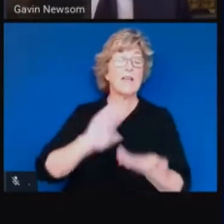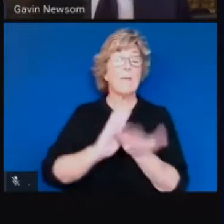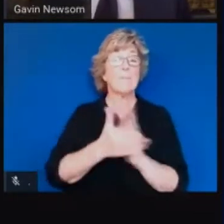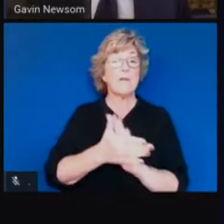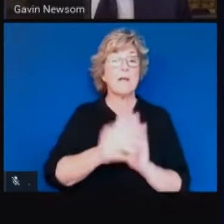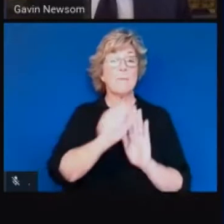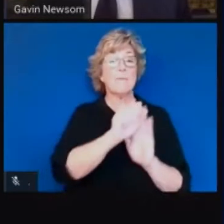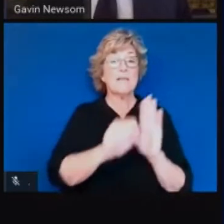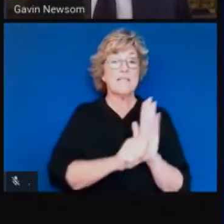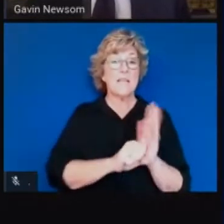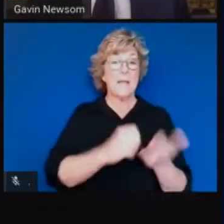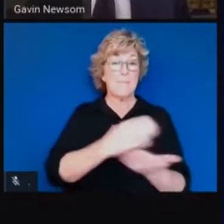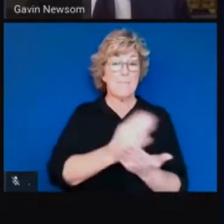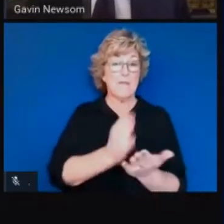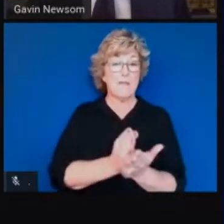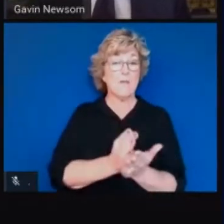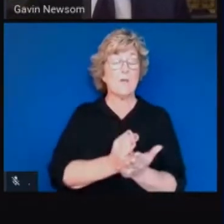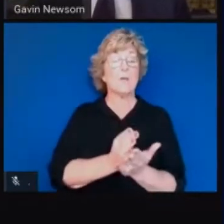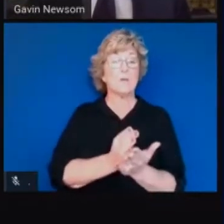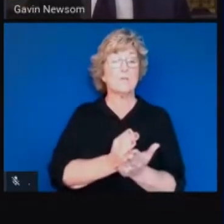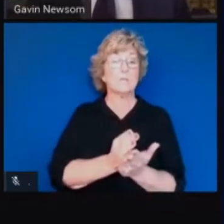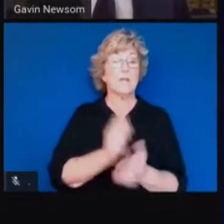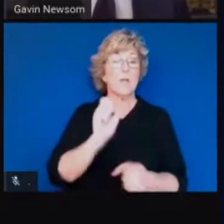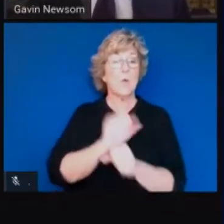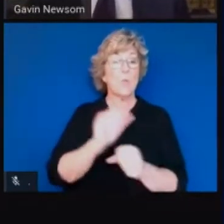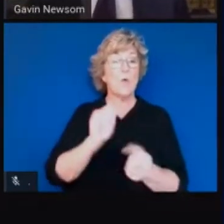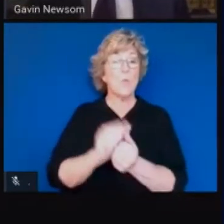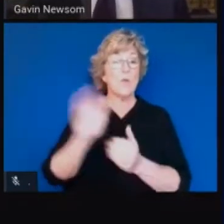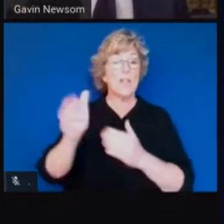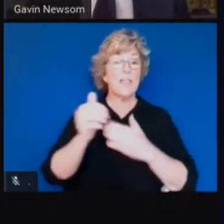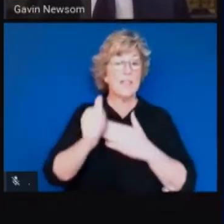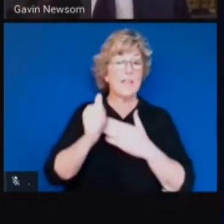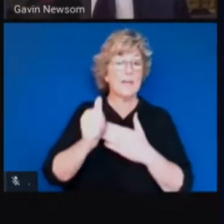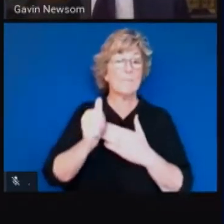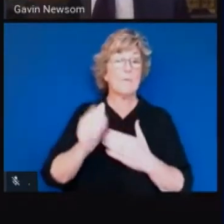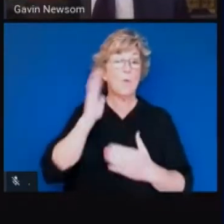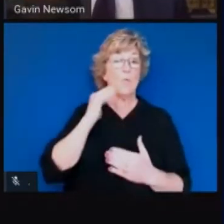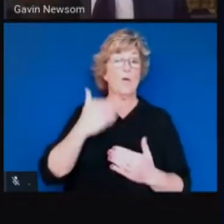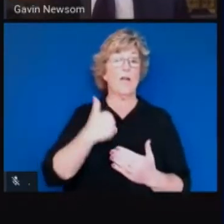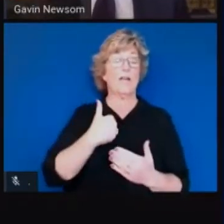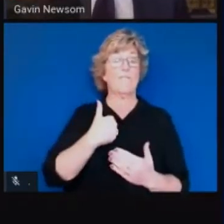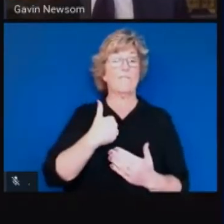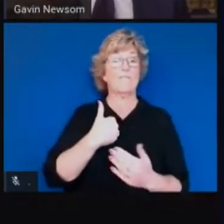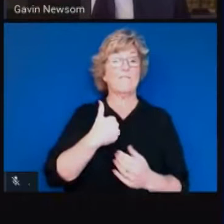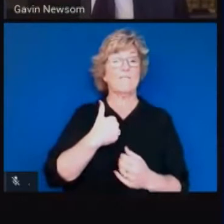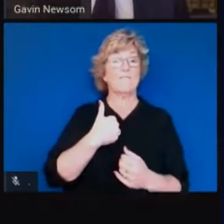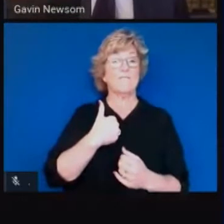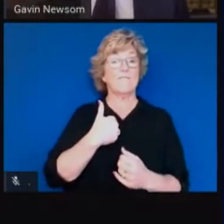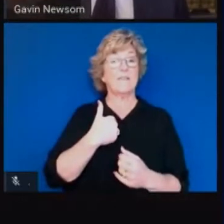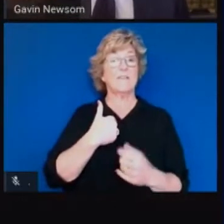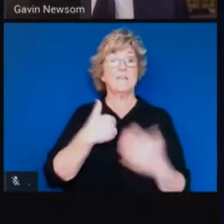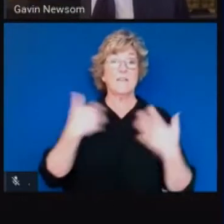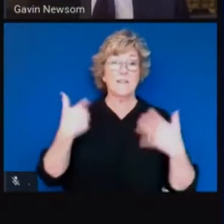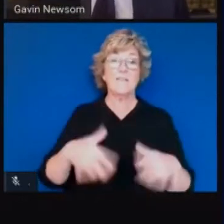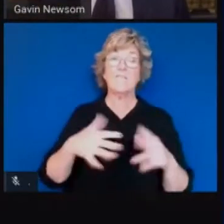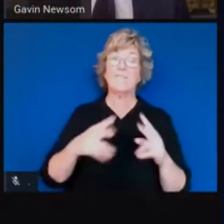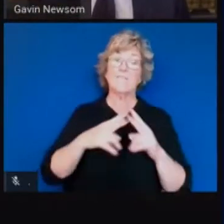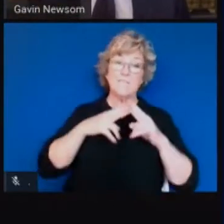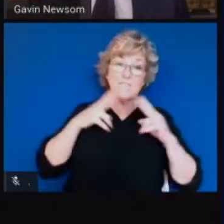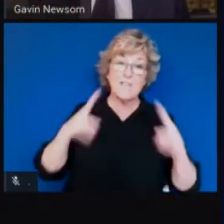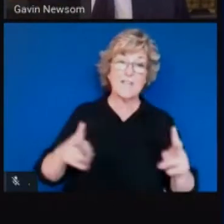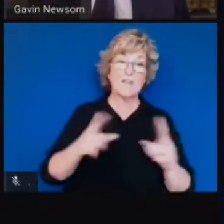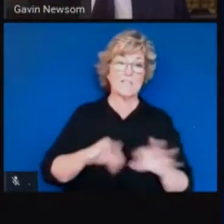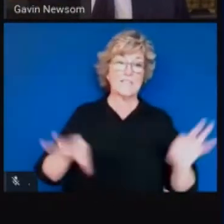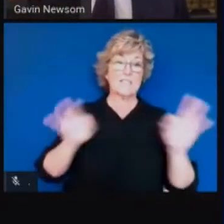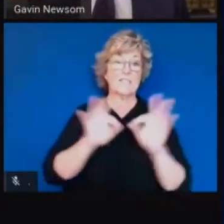budget after we work with legislative leadership, will also have some very significant